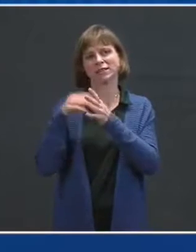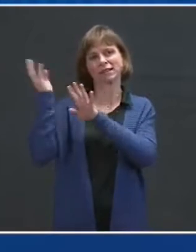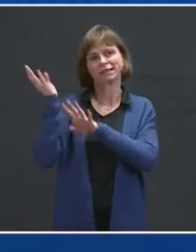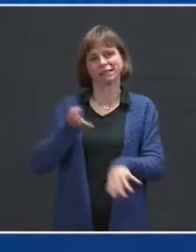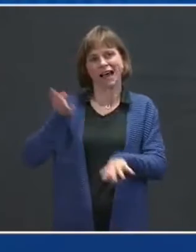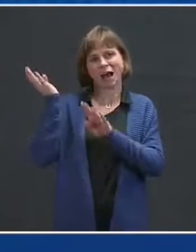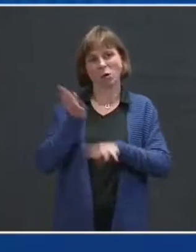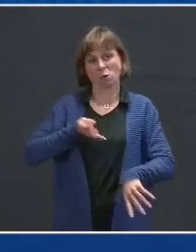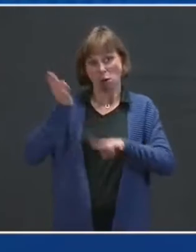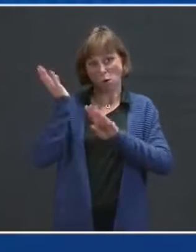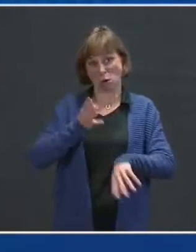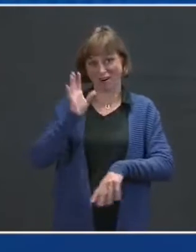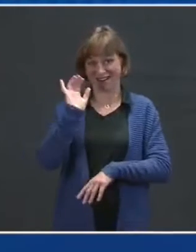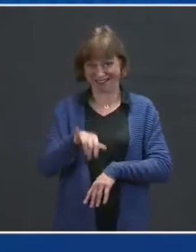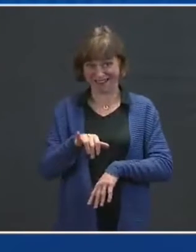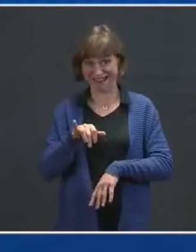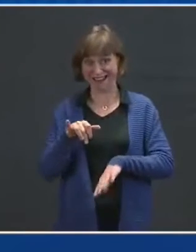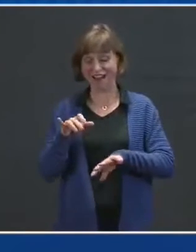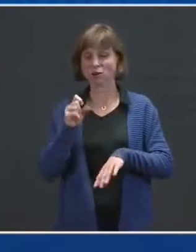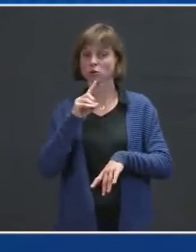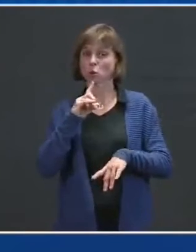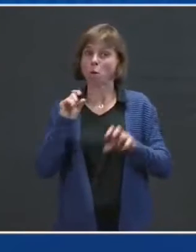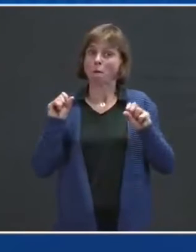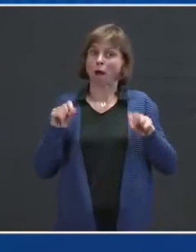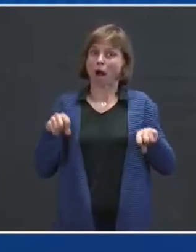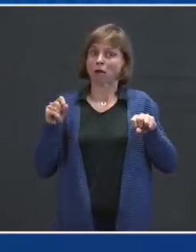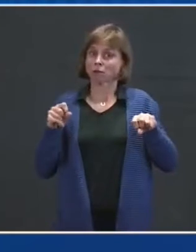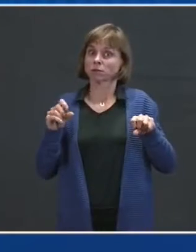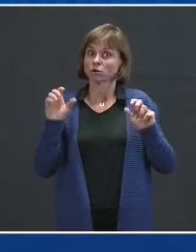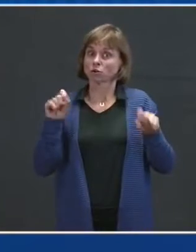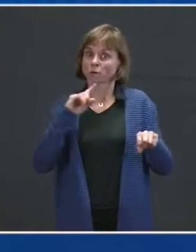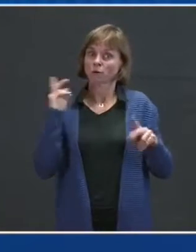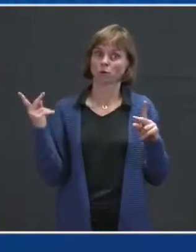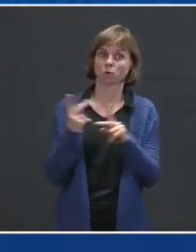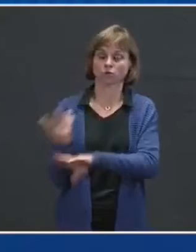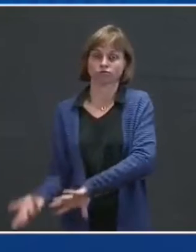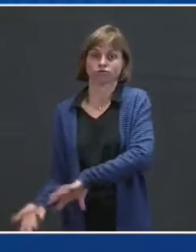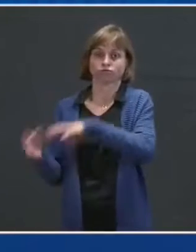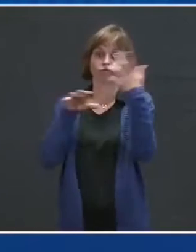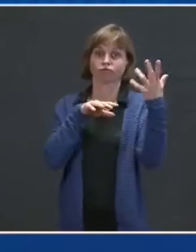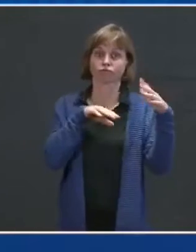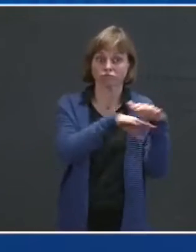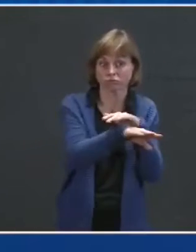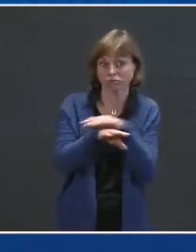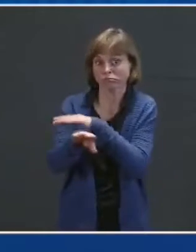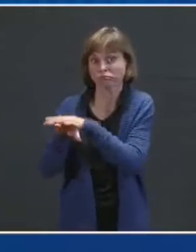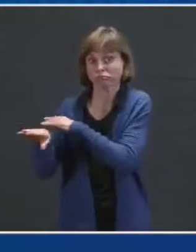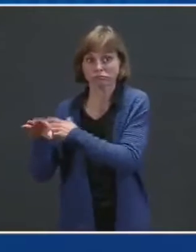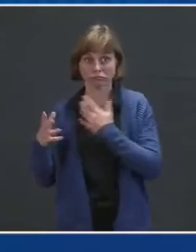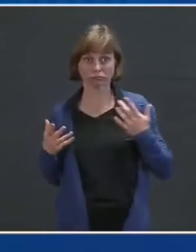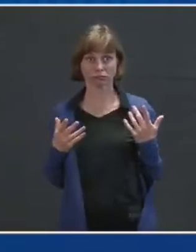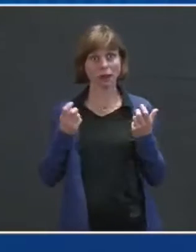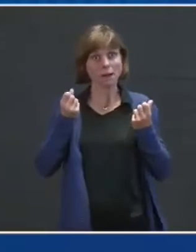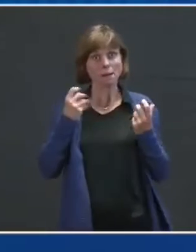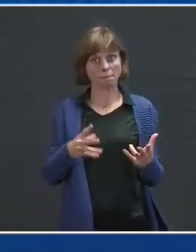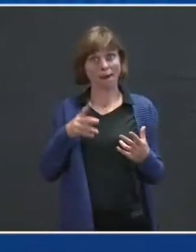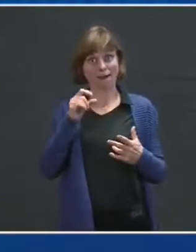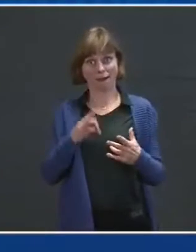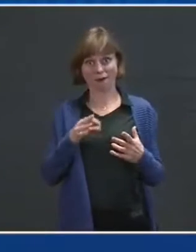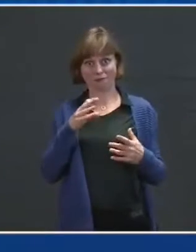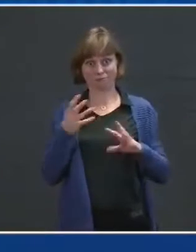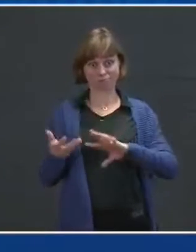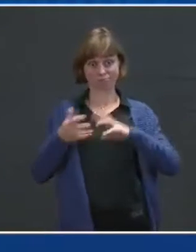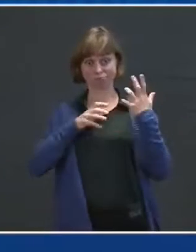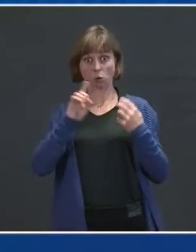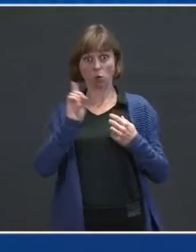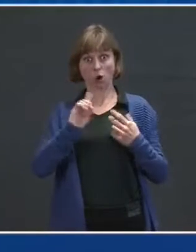potential access far exceeded the number of known compromises. Many of the private sector compromises are technology companies,